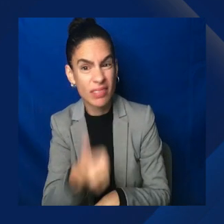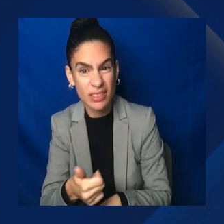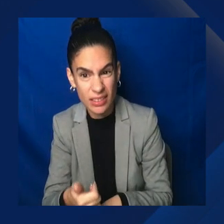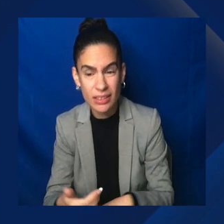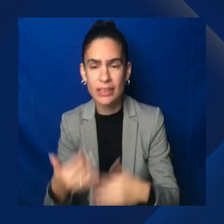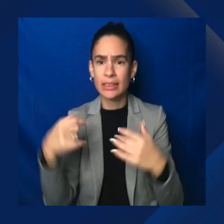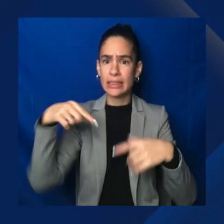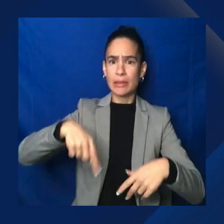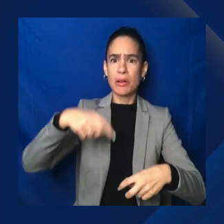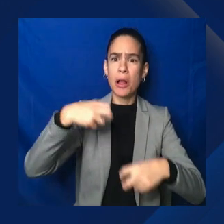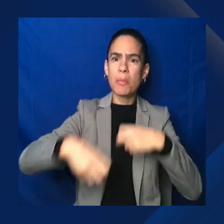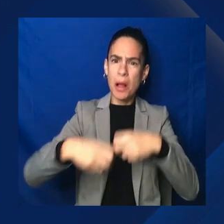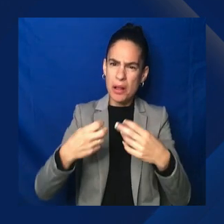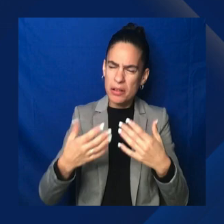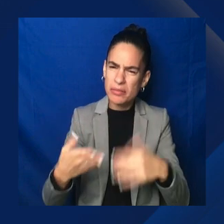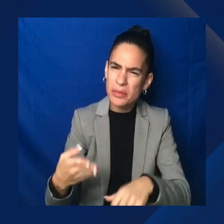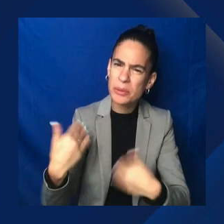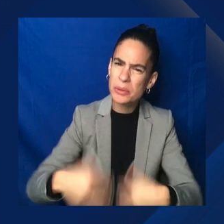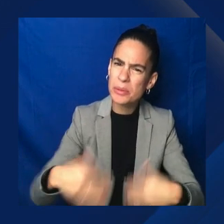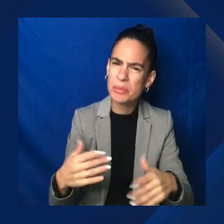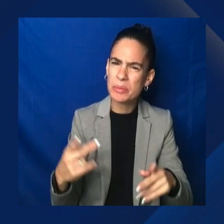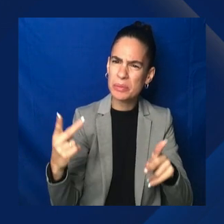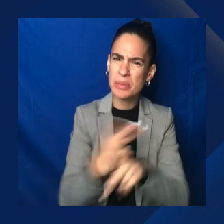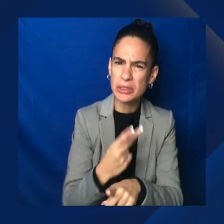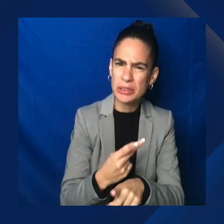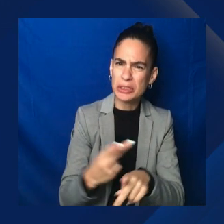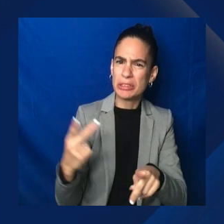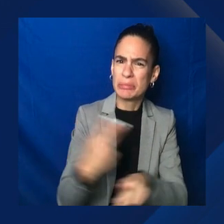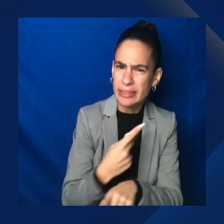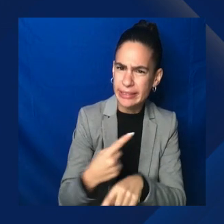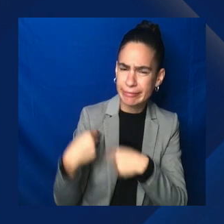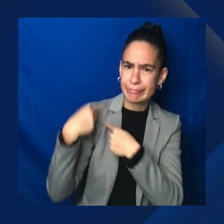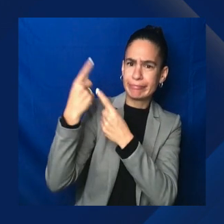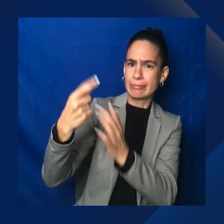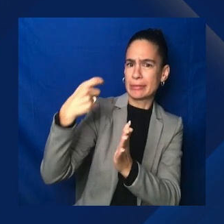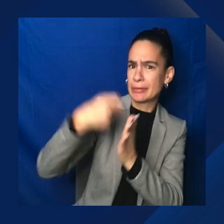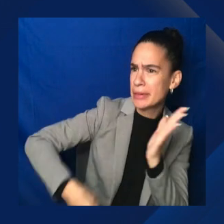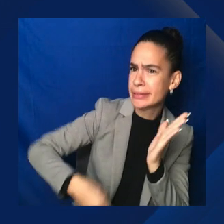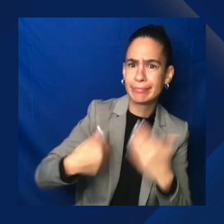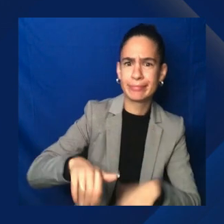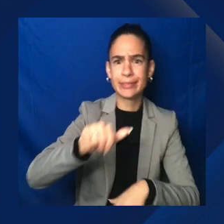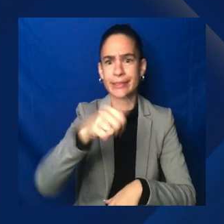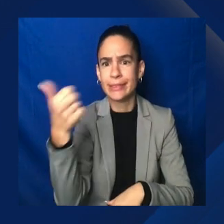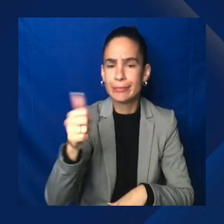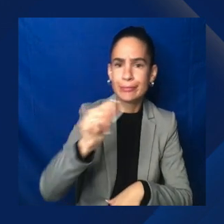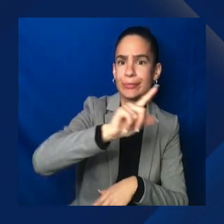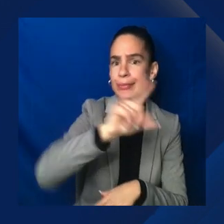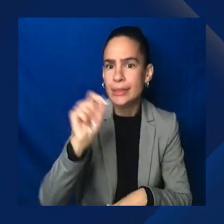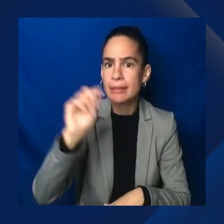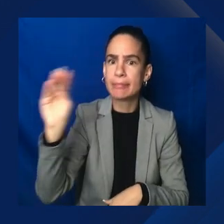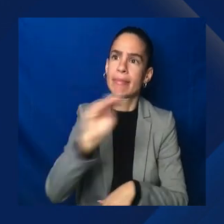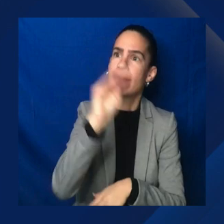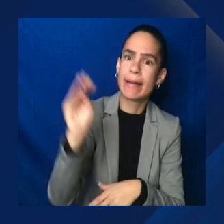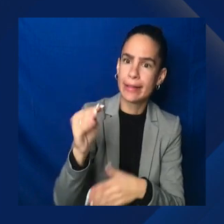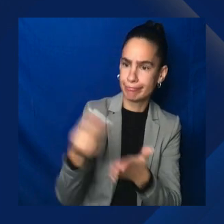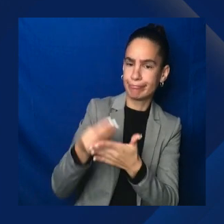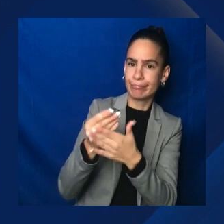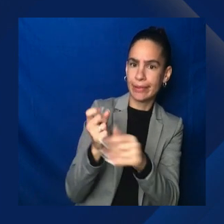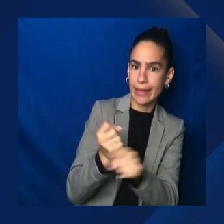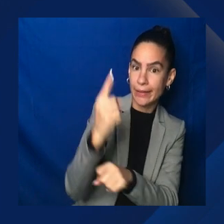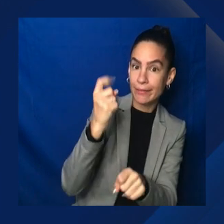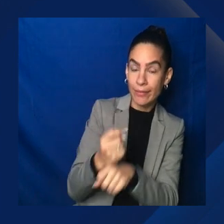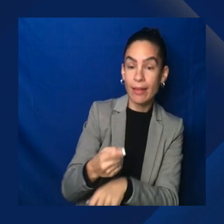it's costing us tens of millions of dollars per year on top of the previous lives it is costing us every